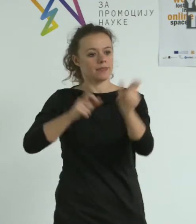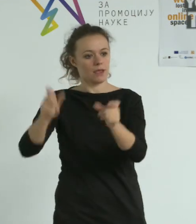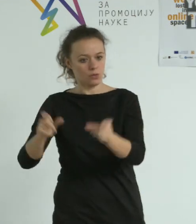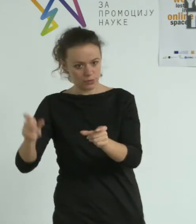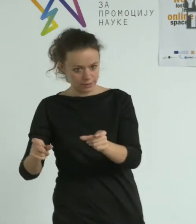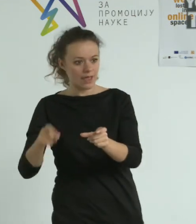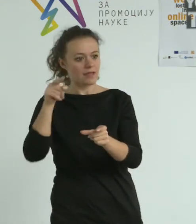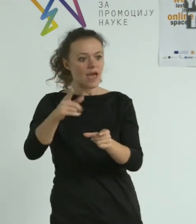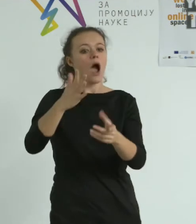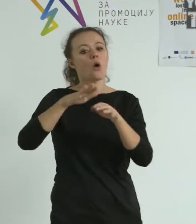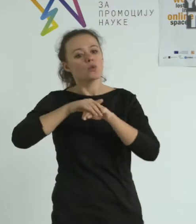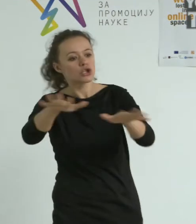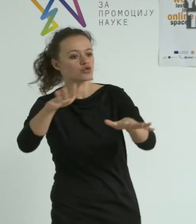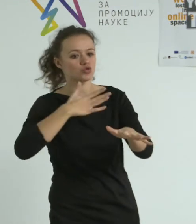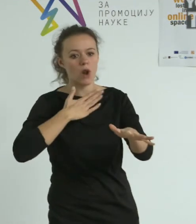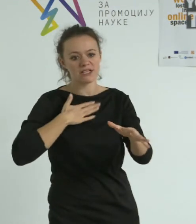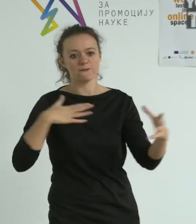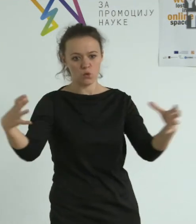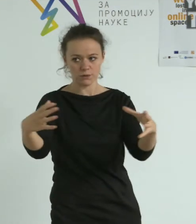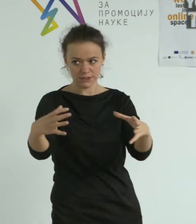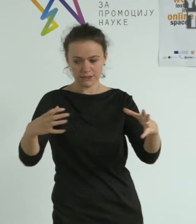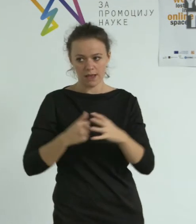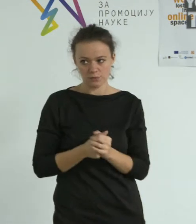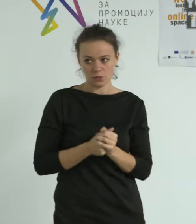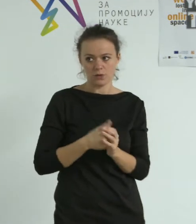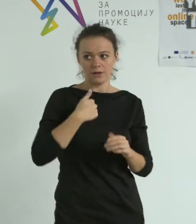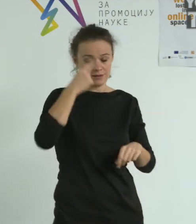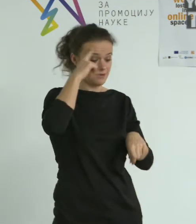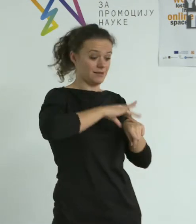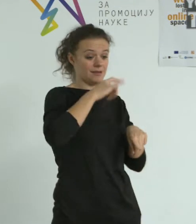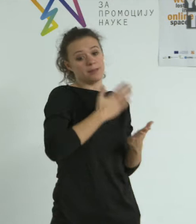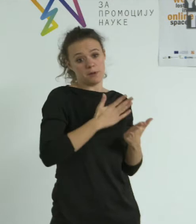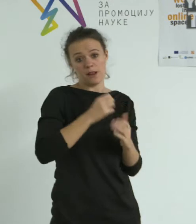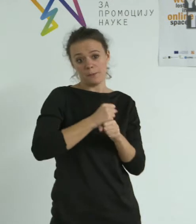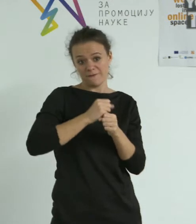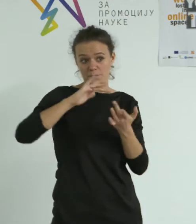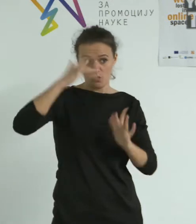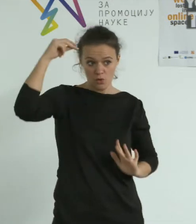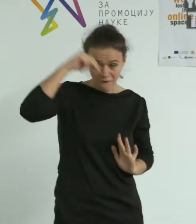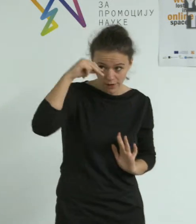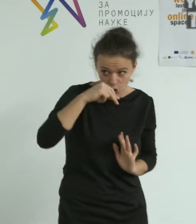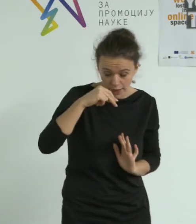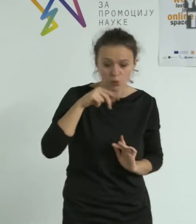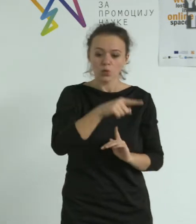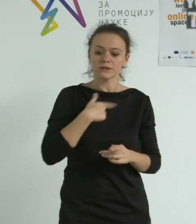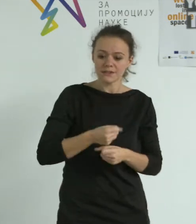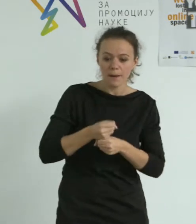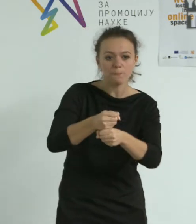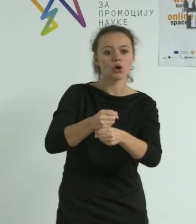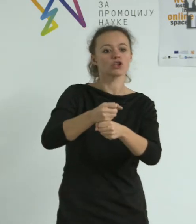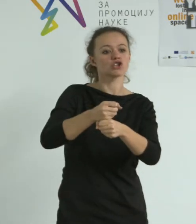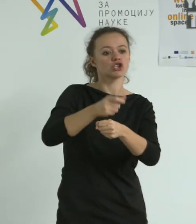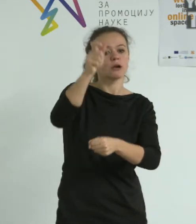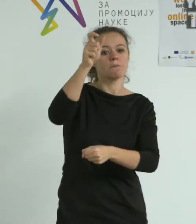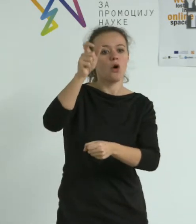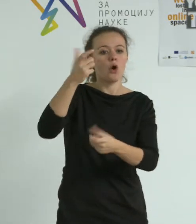their communities. So our idea was to develop this online course to support them and to maybe